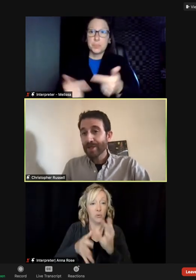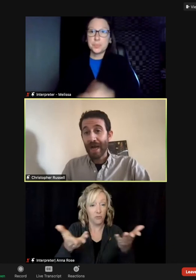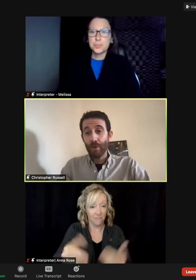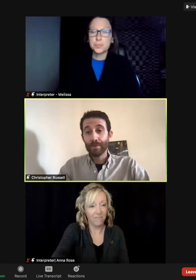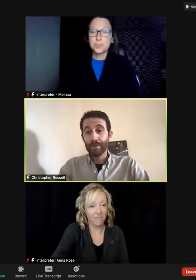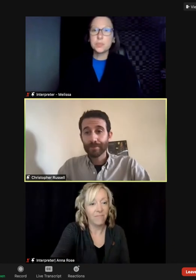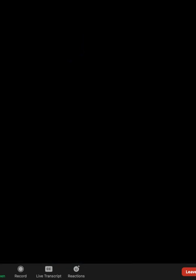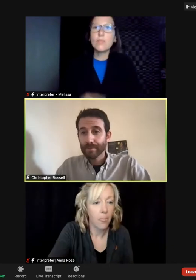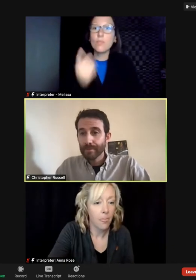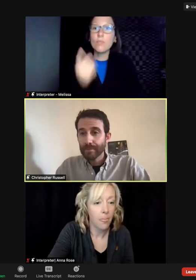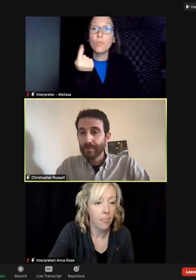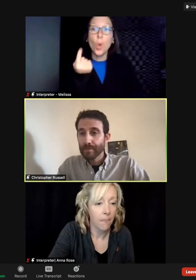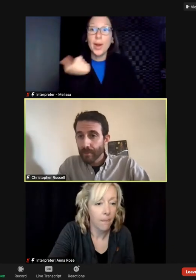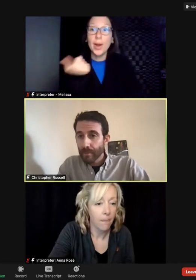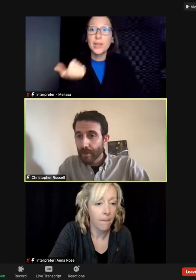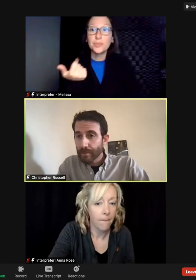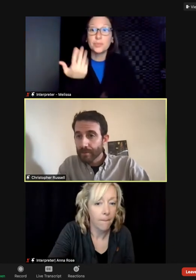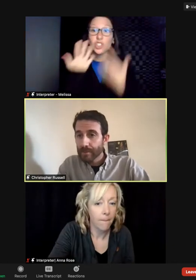Shout,